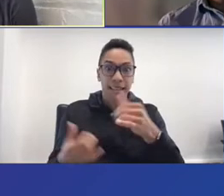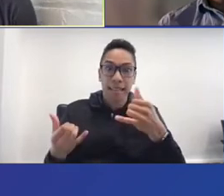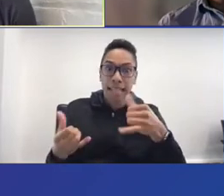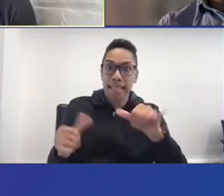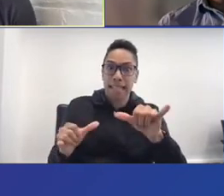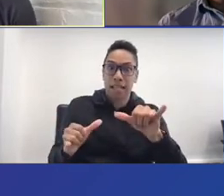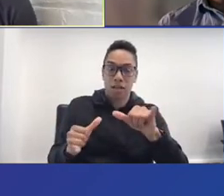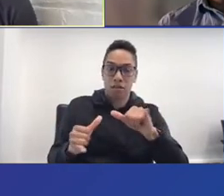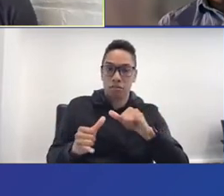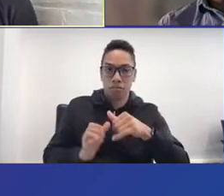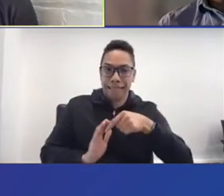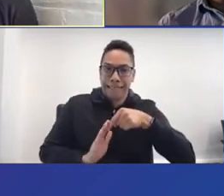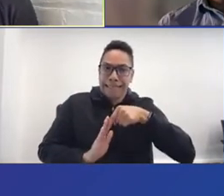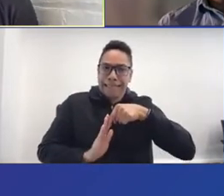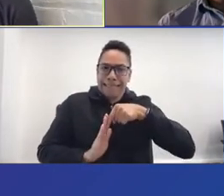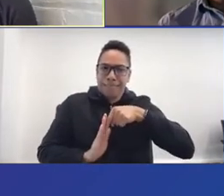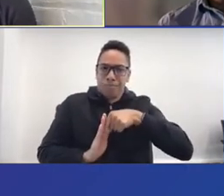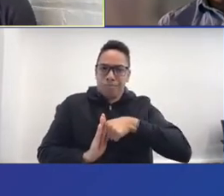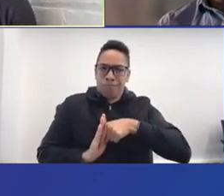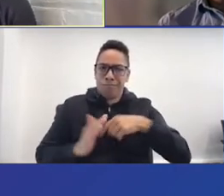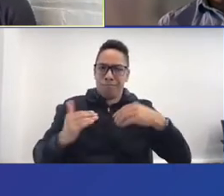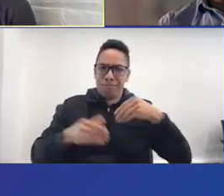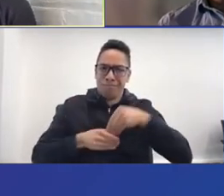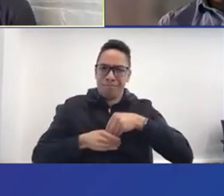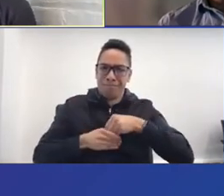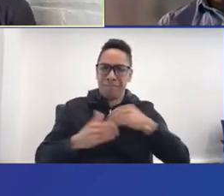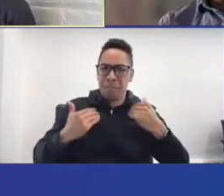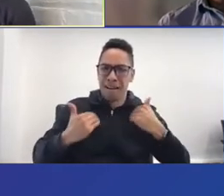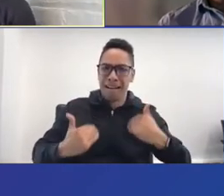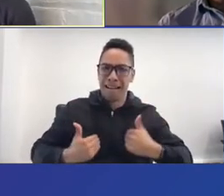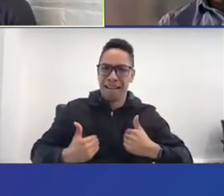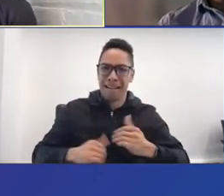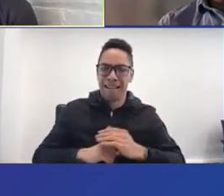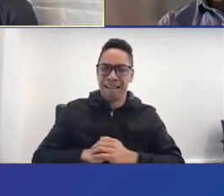That's deep in the body. And I recognize